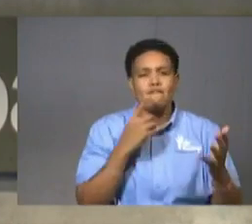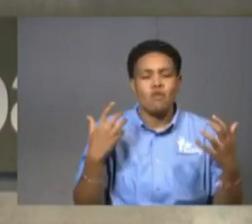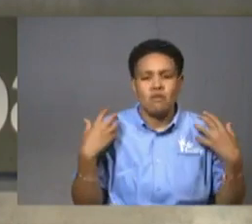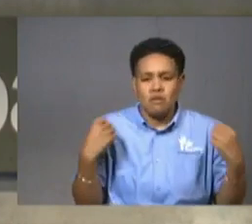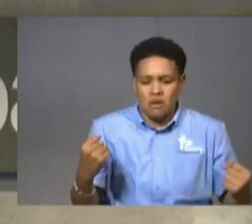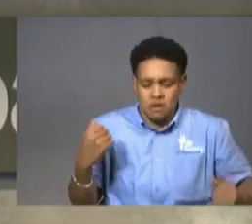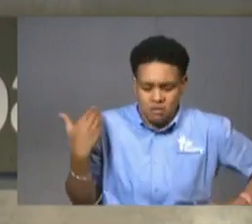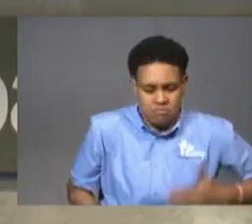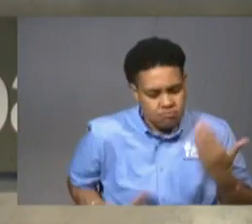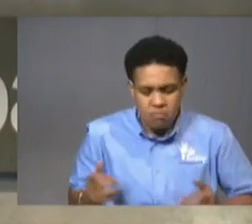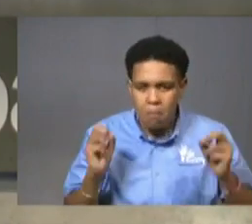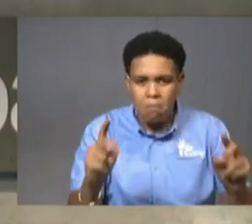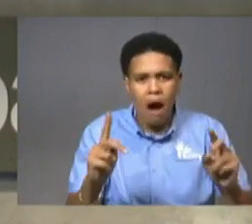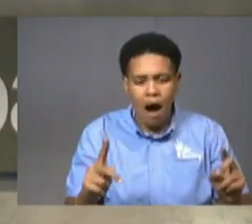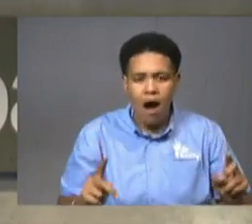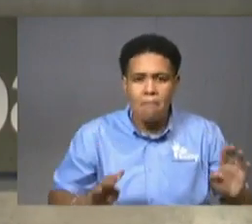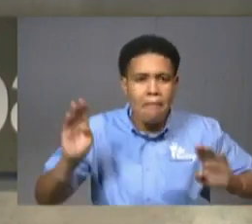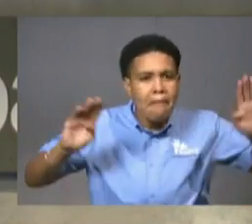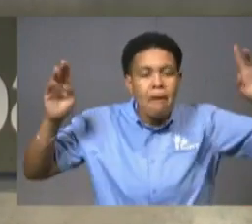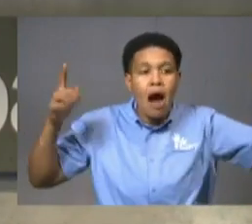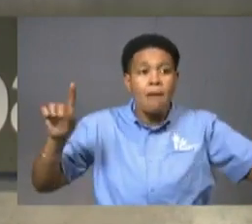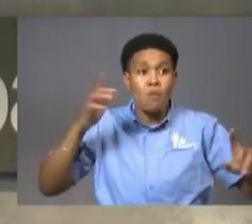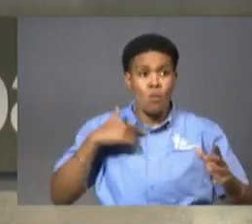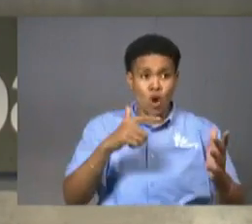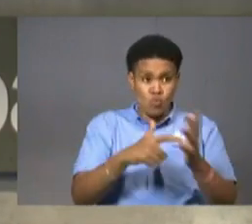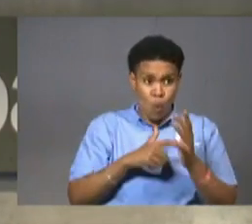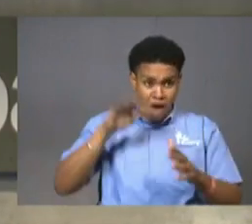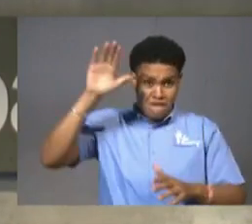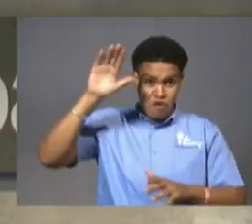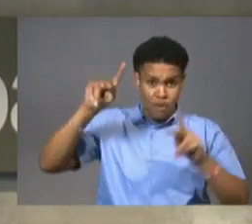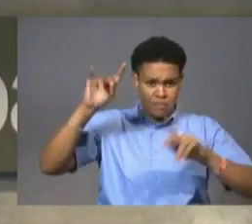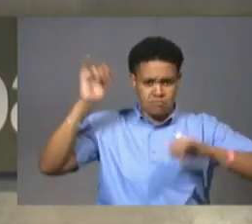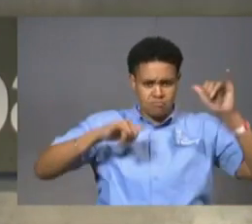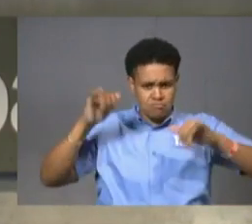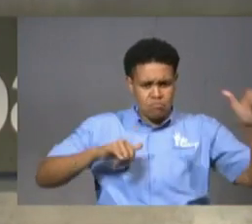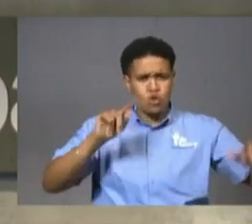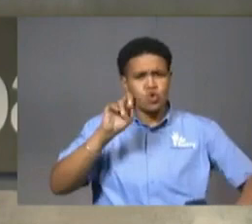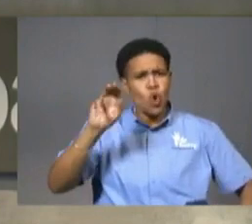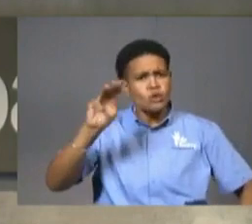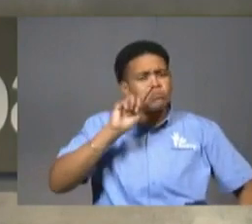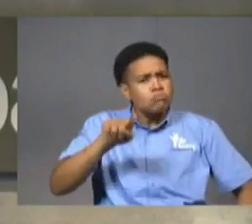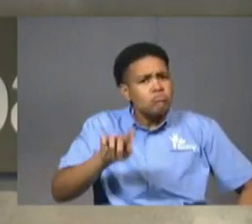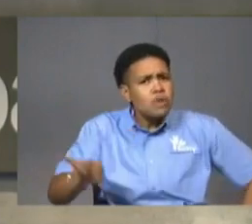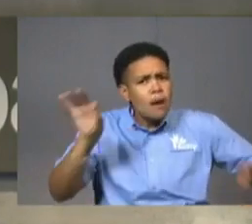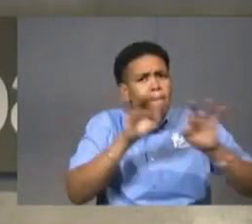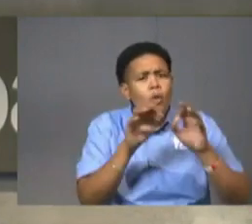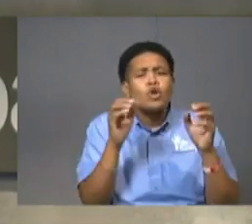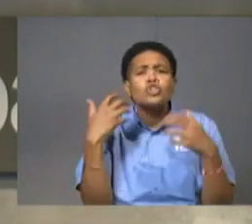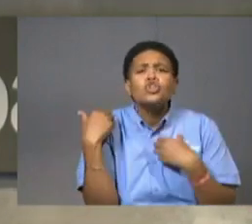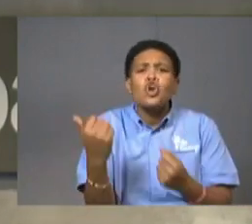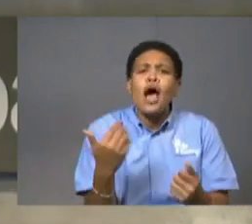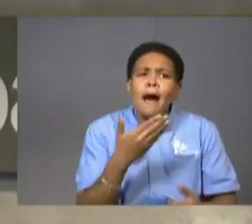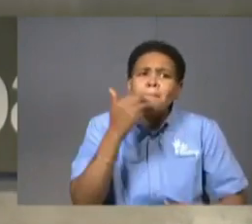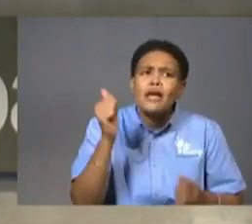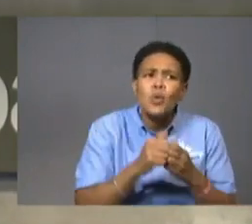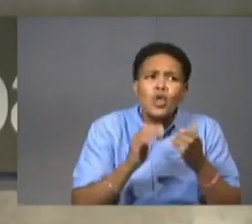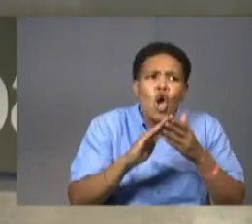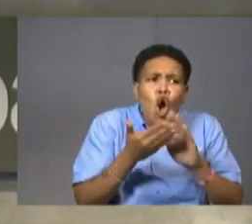Recovery will require tourism to recover, but we want it to recover stronger and better with community-based tourism, with